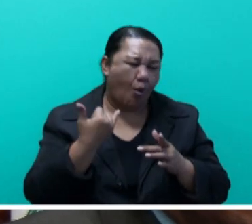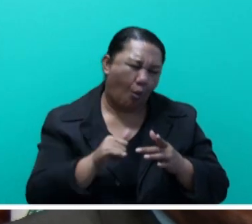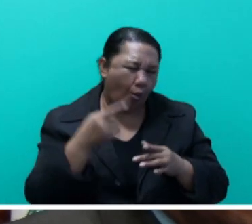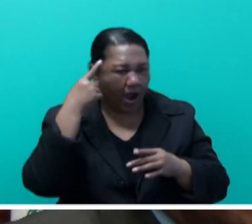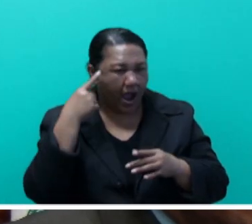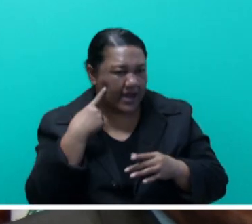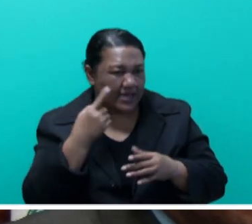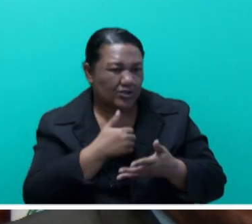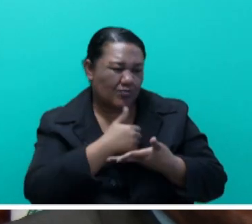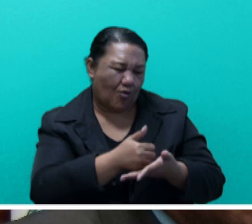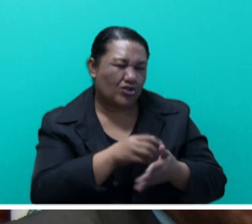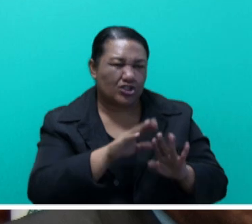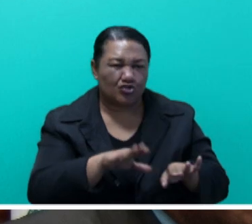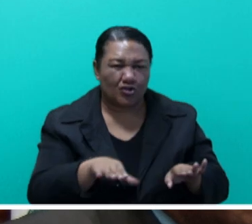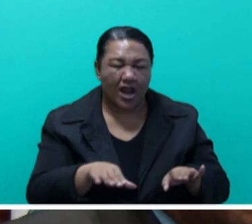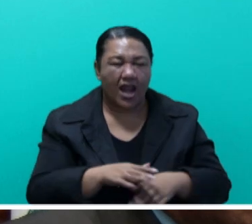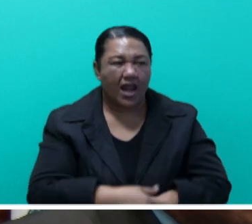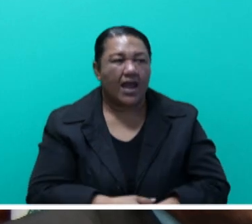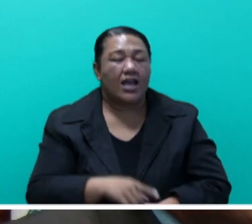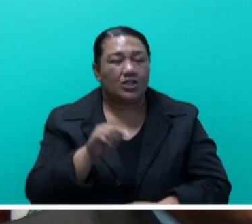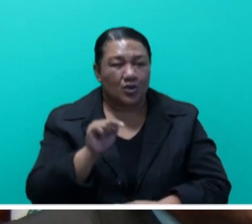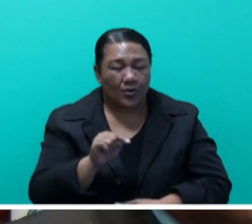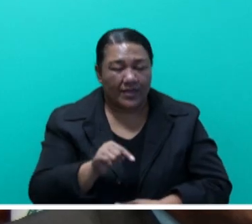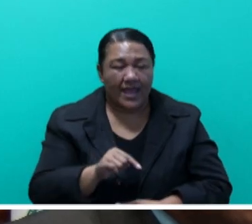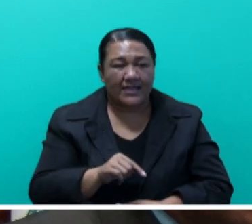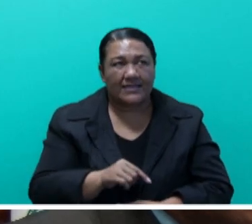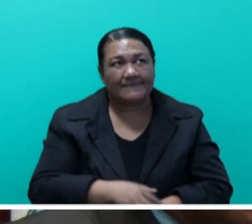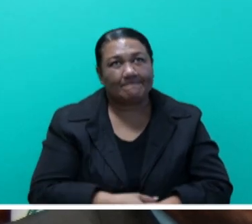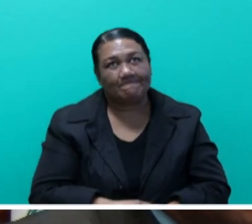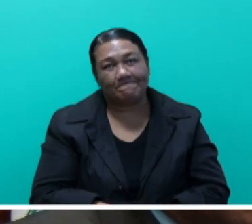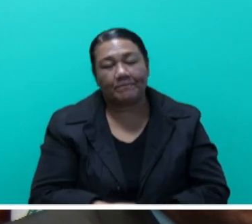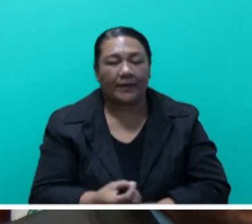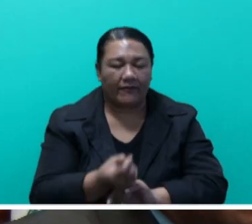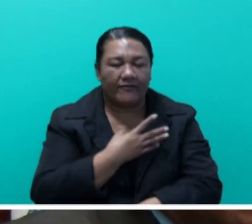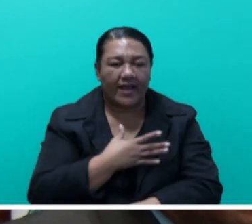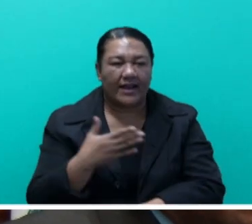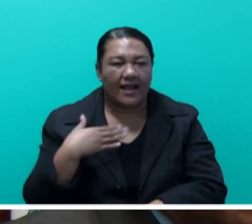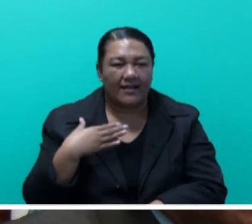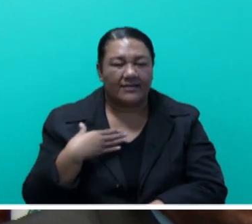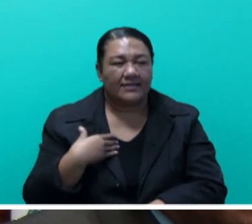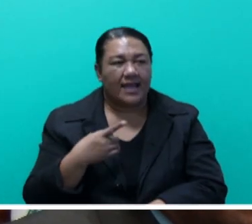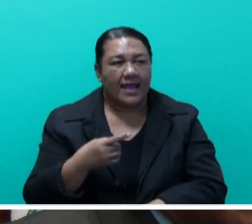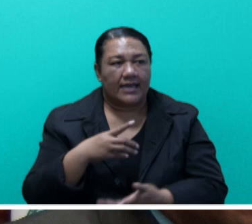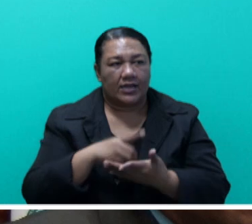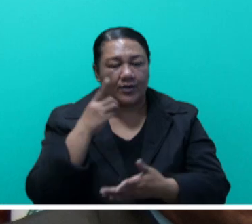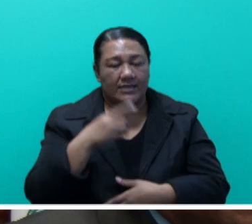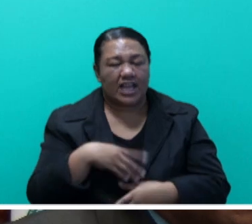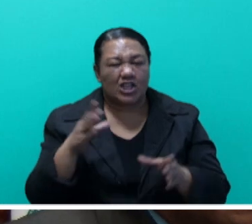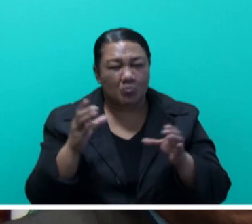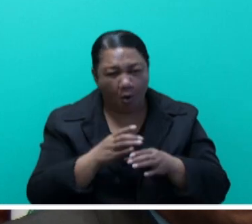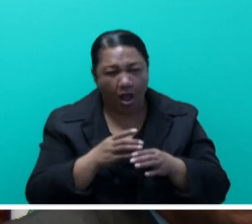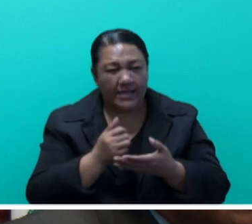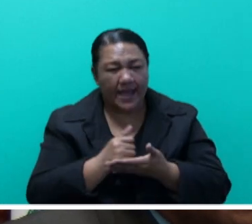exposes children to limited accessibility to education and health care. A small number of parents also